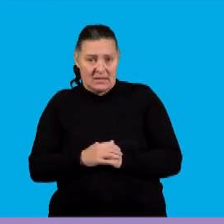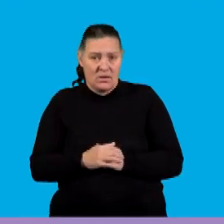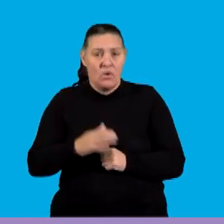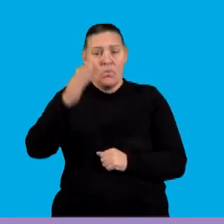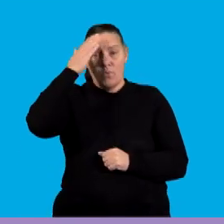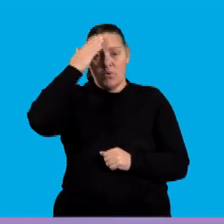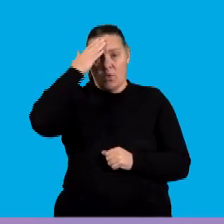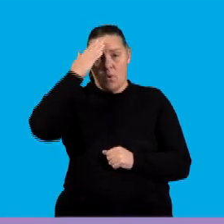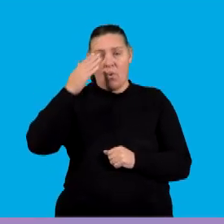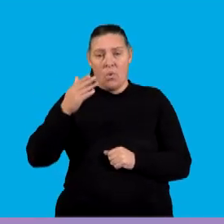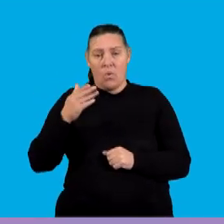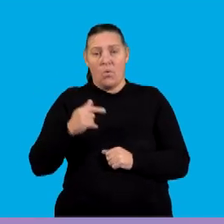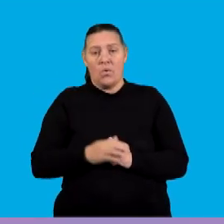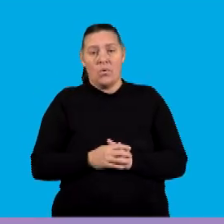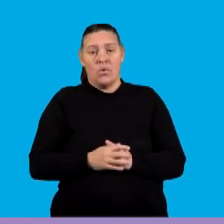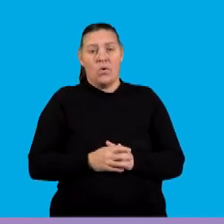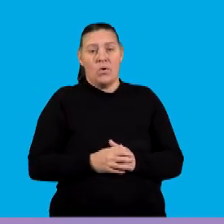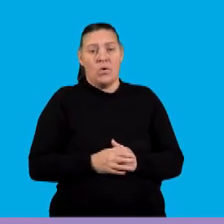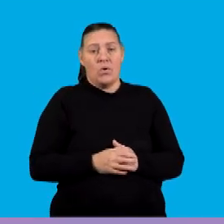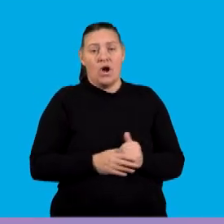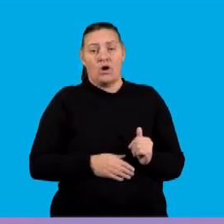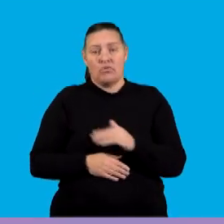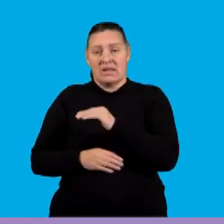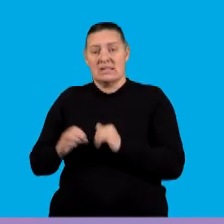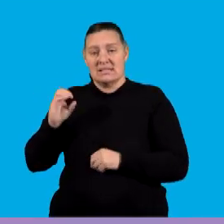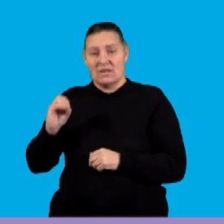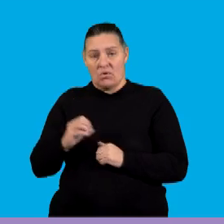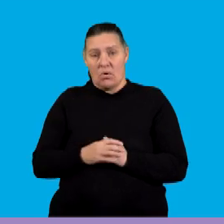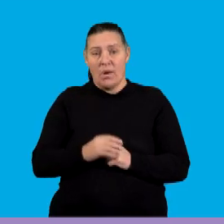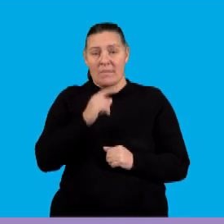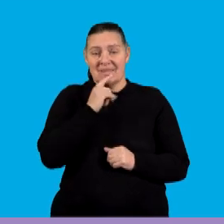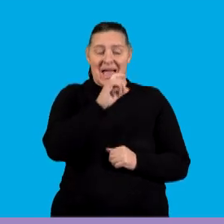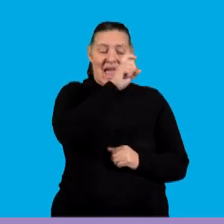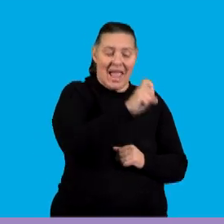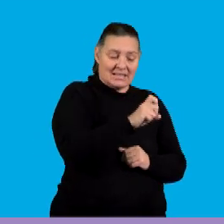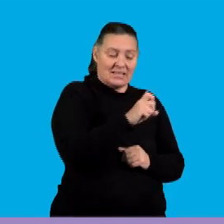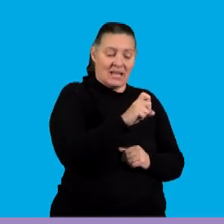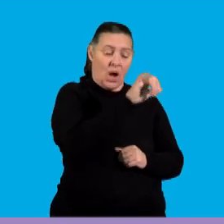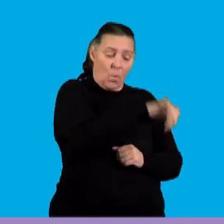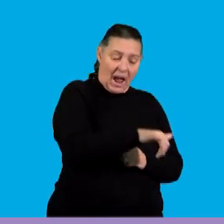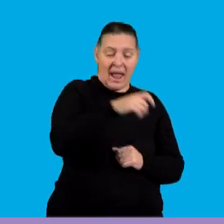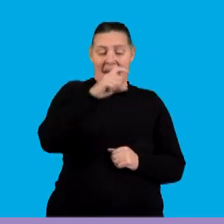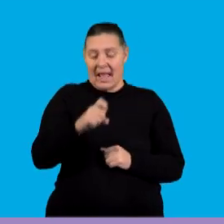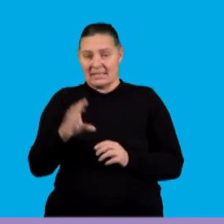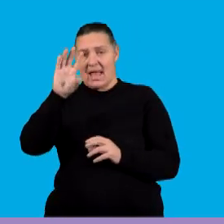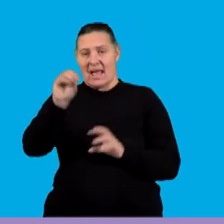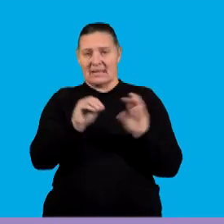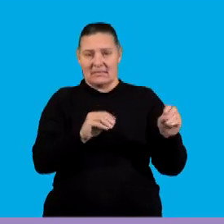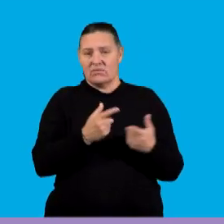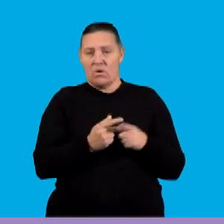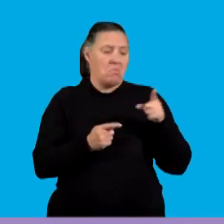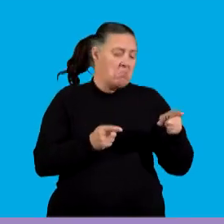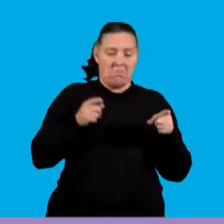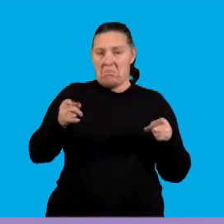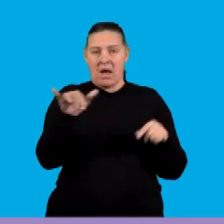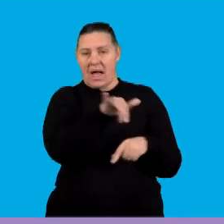the gradient is 0. We need to substitute a value for x and y. Now we can take either point P or point